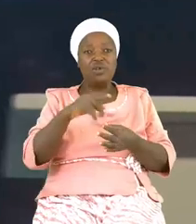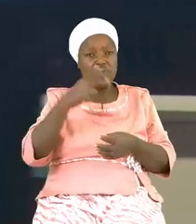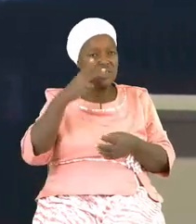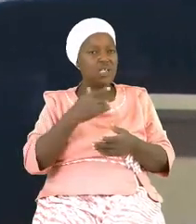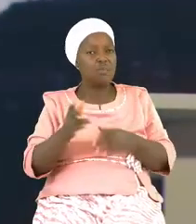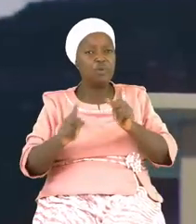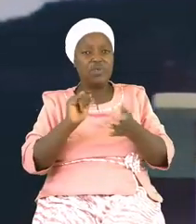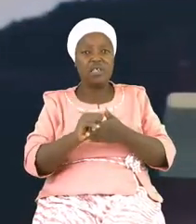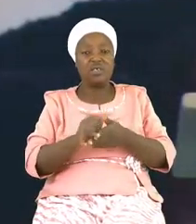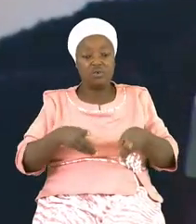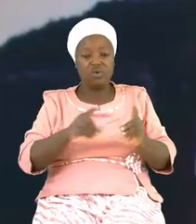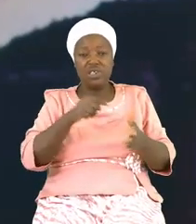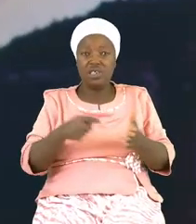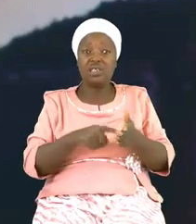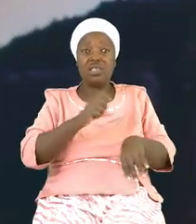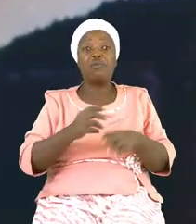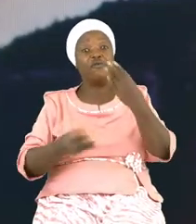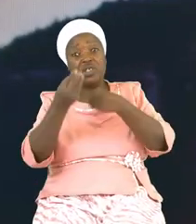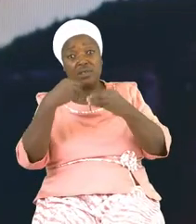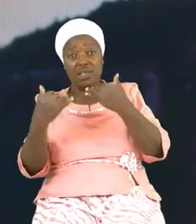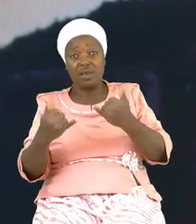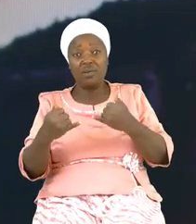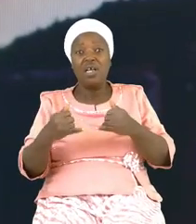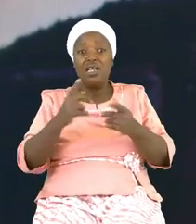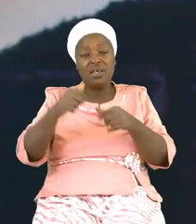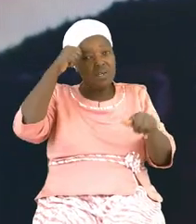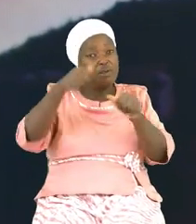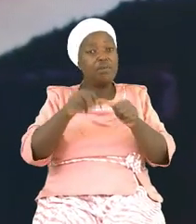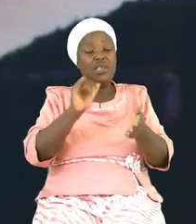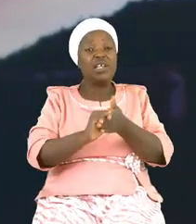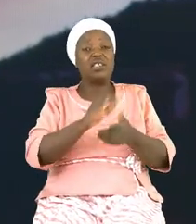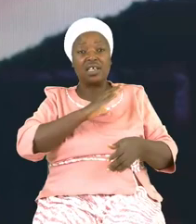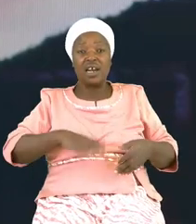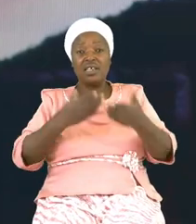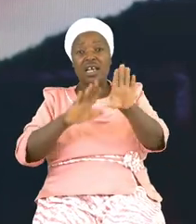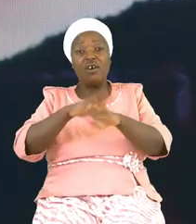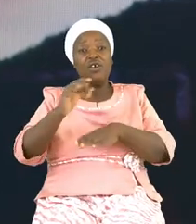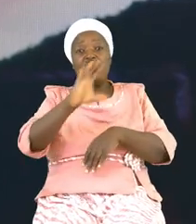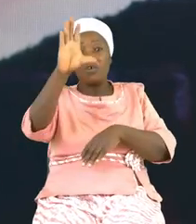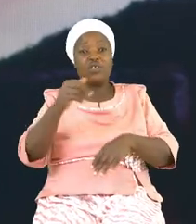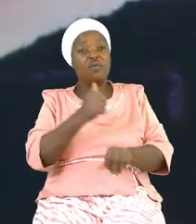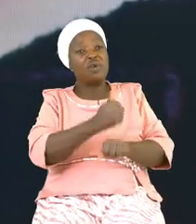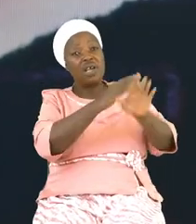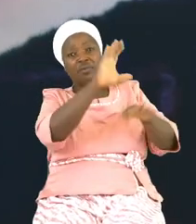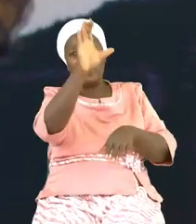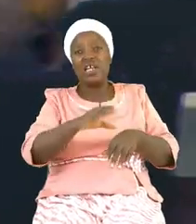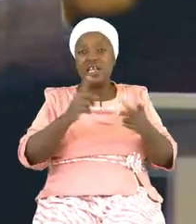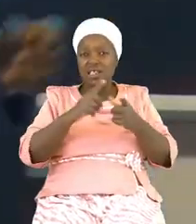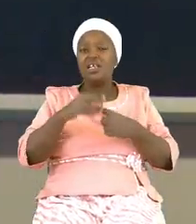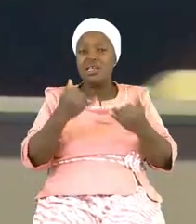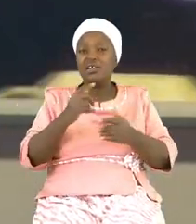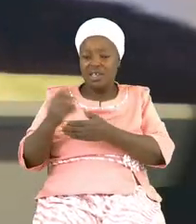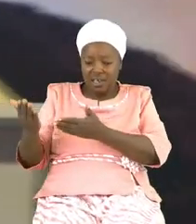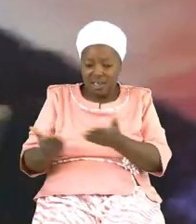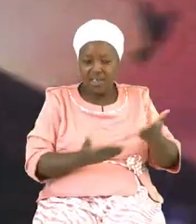of festivities now, they remember that Christ died on the cross of Calvary, and then they carry palm